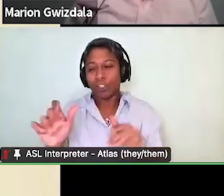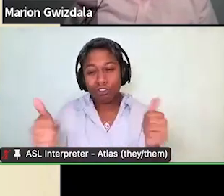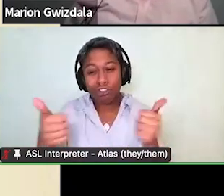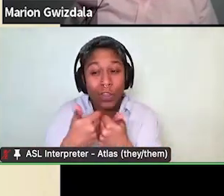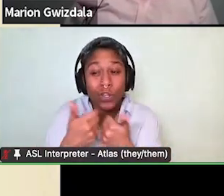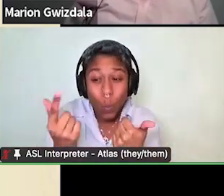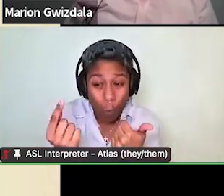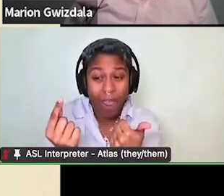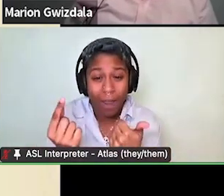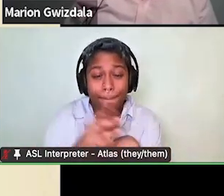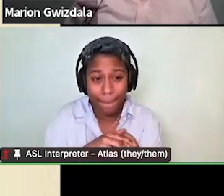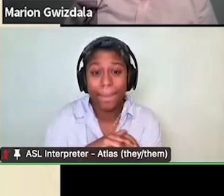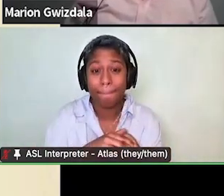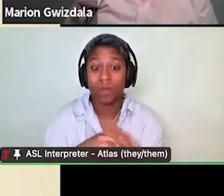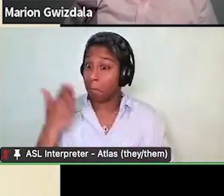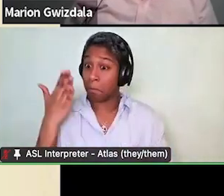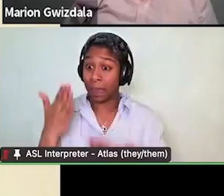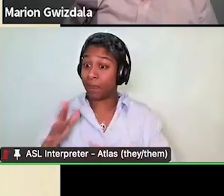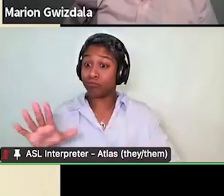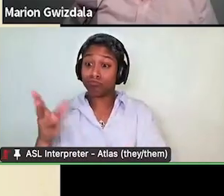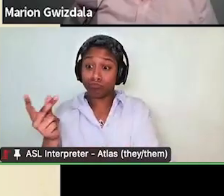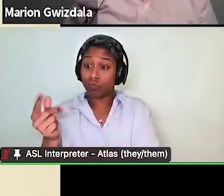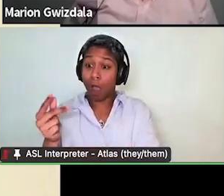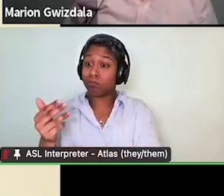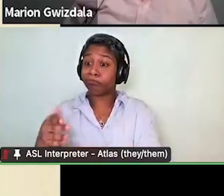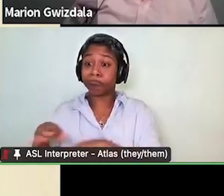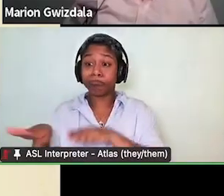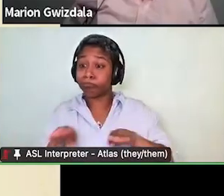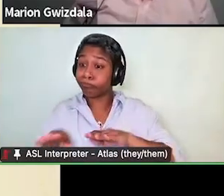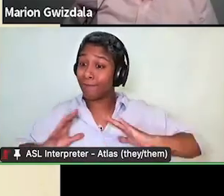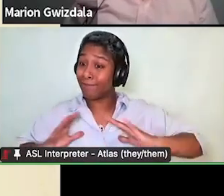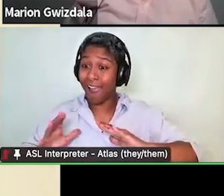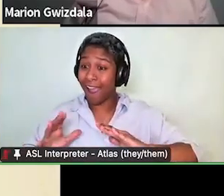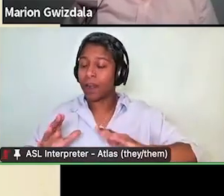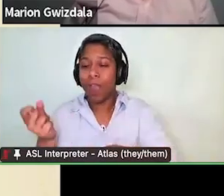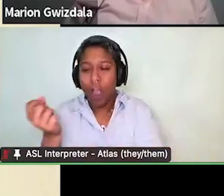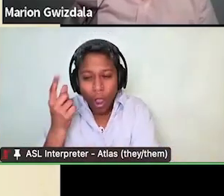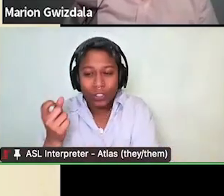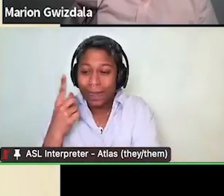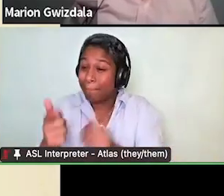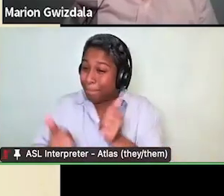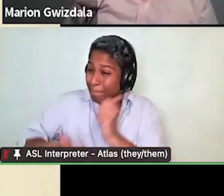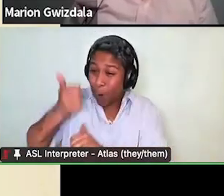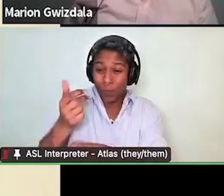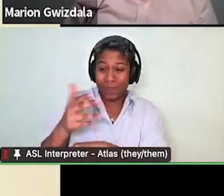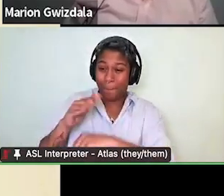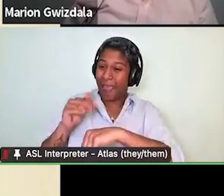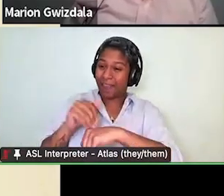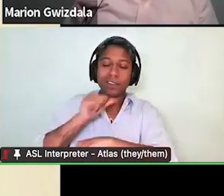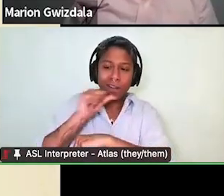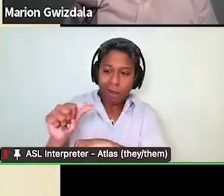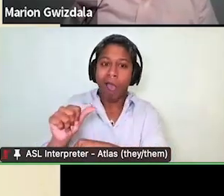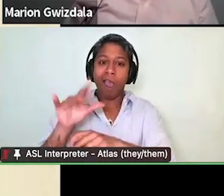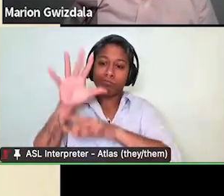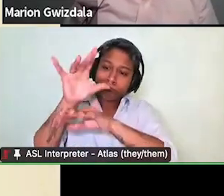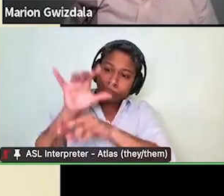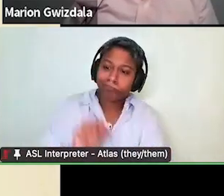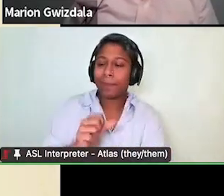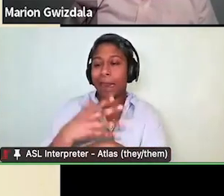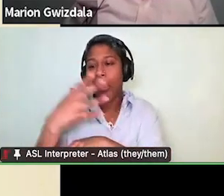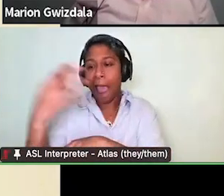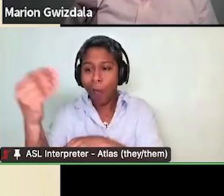is that most pets are not accustomed to being out in public and the demands of being out in public.